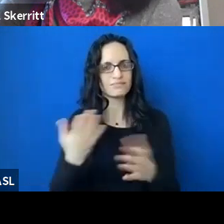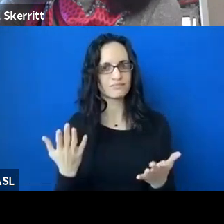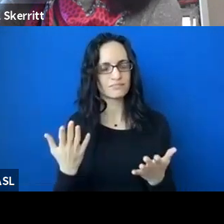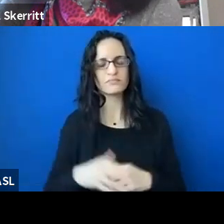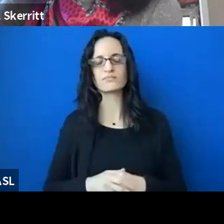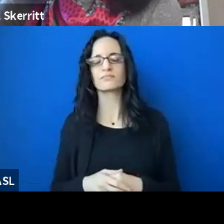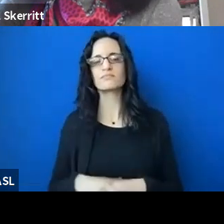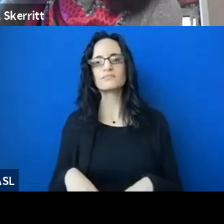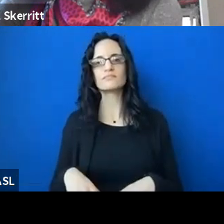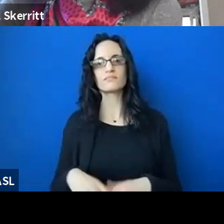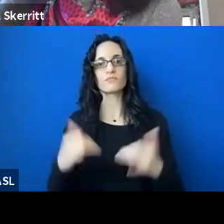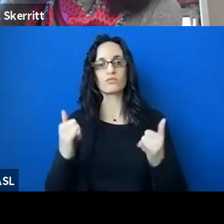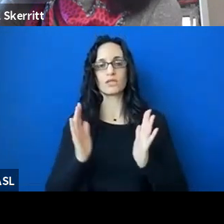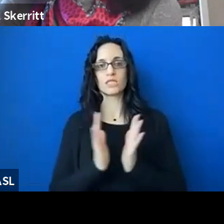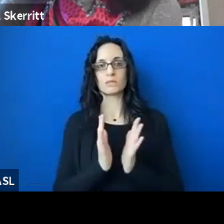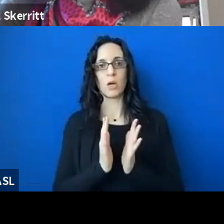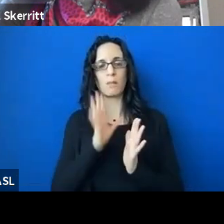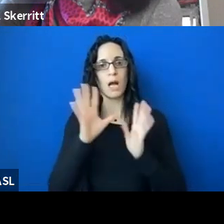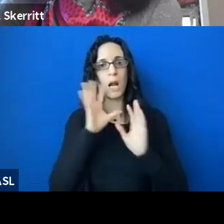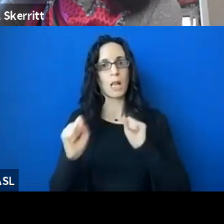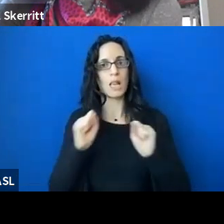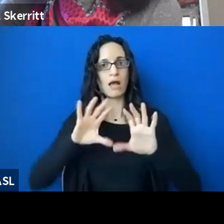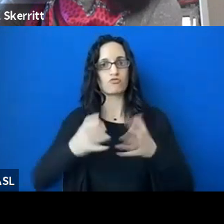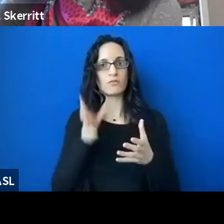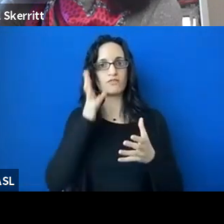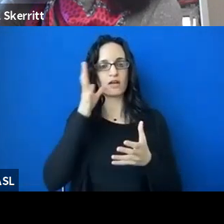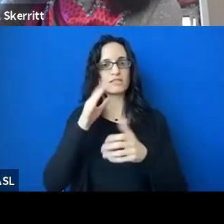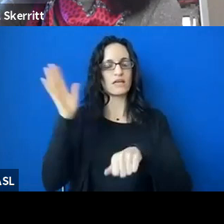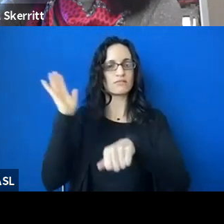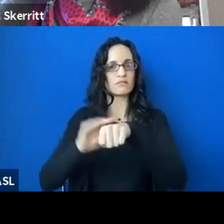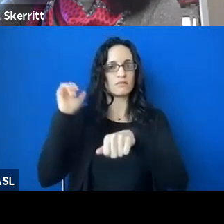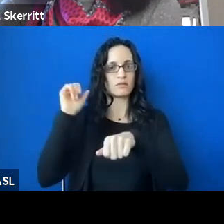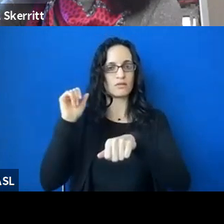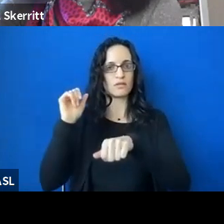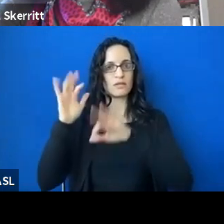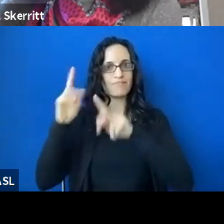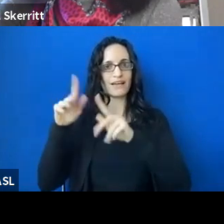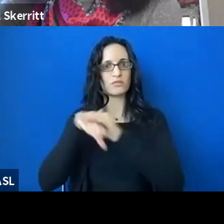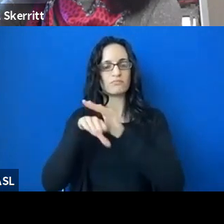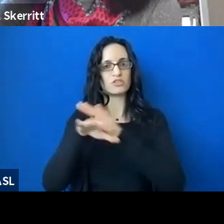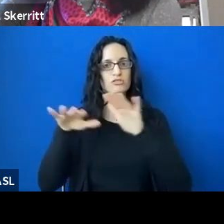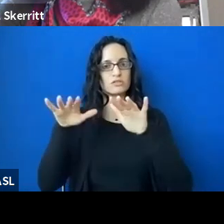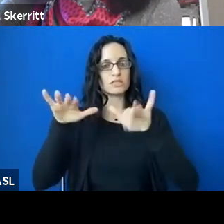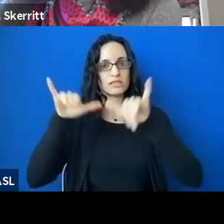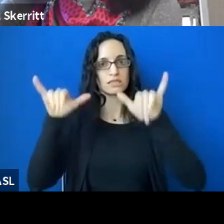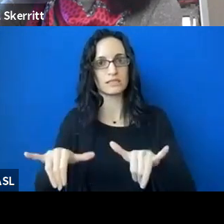Currently, a small but vocal minority of parents have cried for a return to an admission system that is proven to exacerbate inequity in our